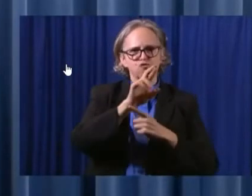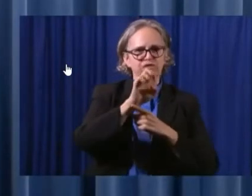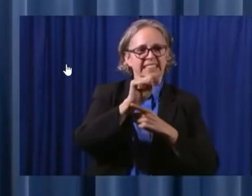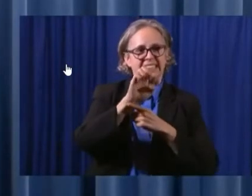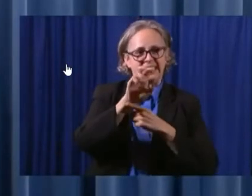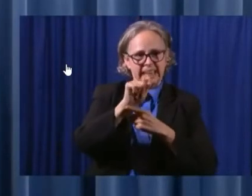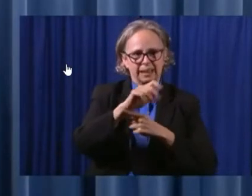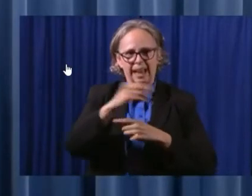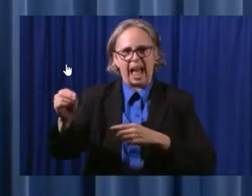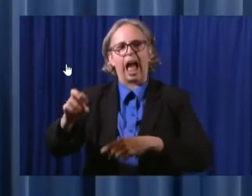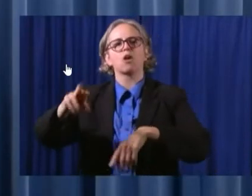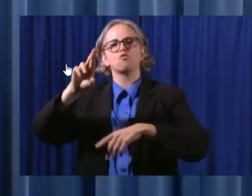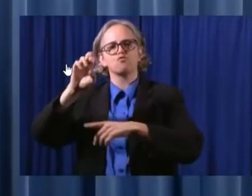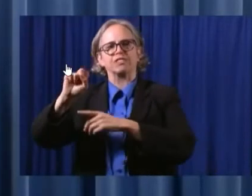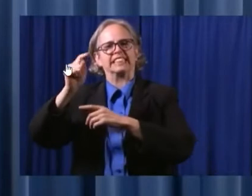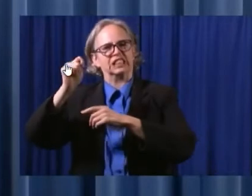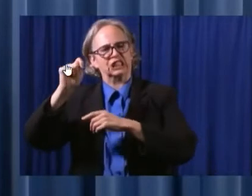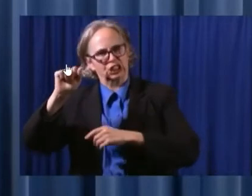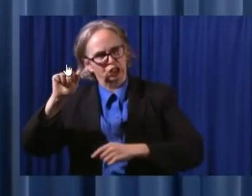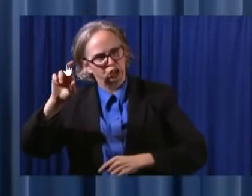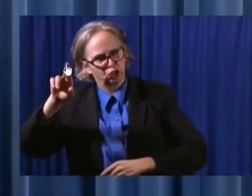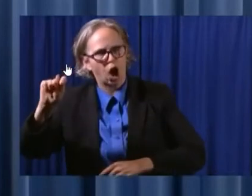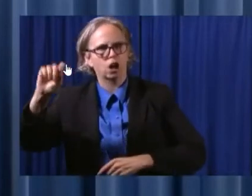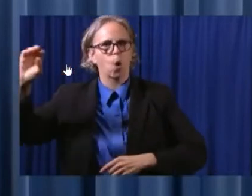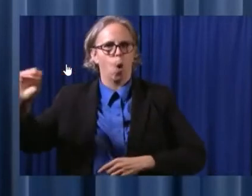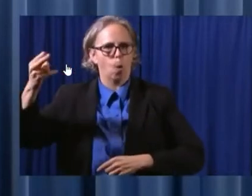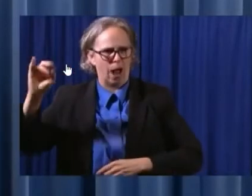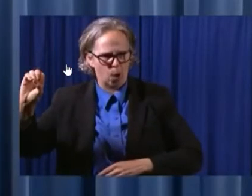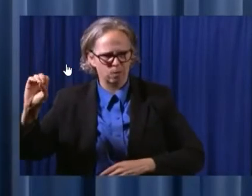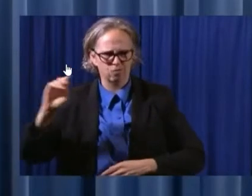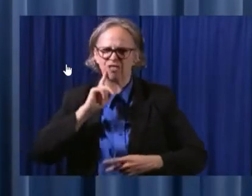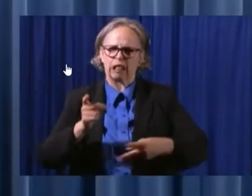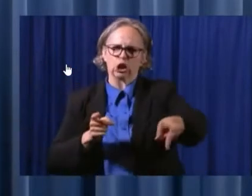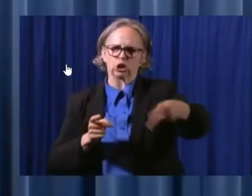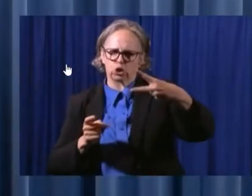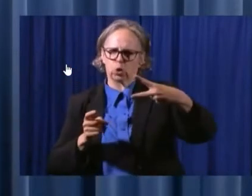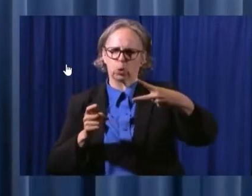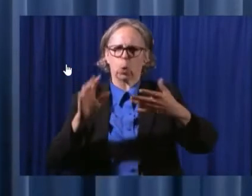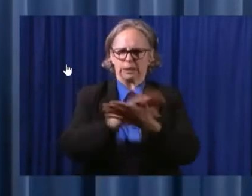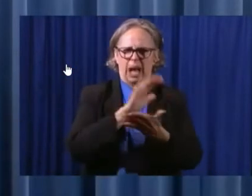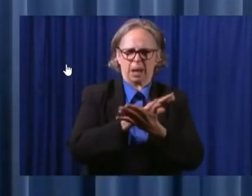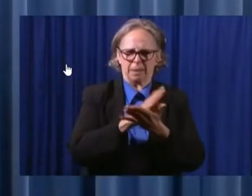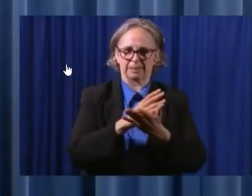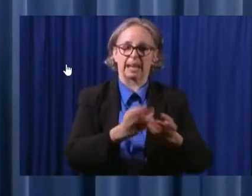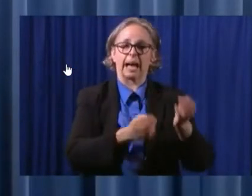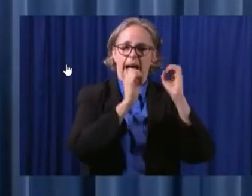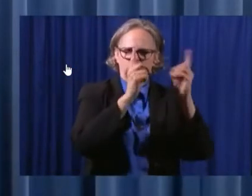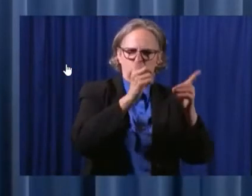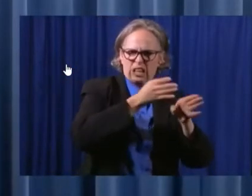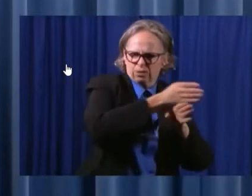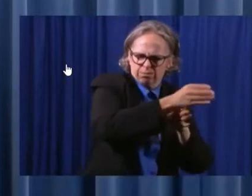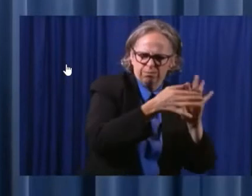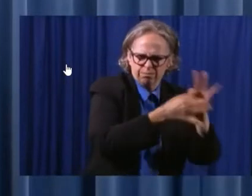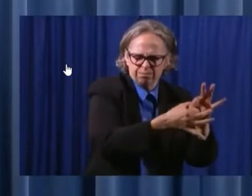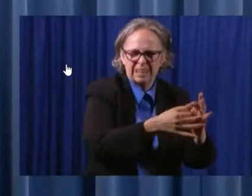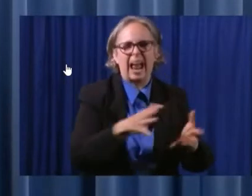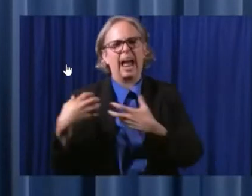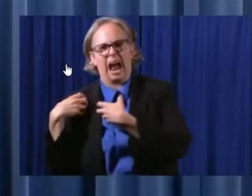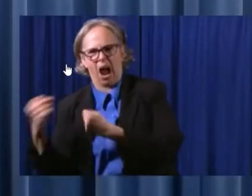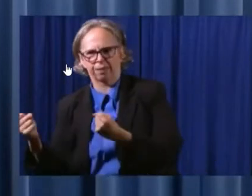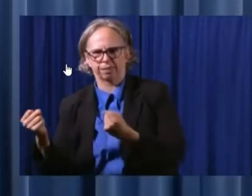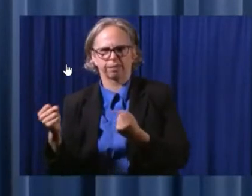separate documents. One is the more educational document, the one is the more health They can bring them together, and